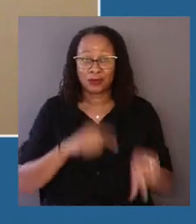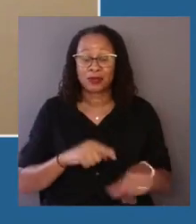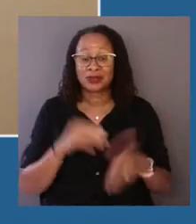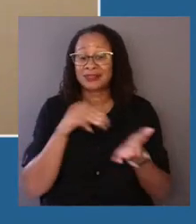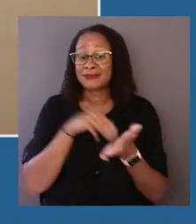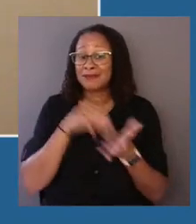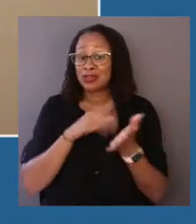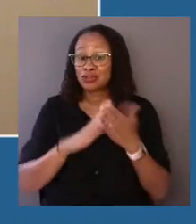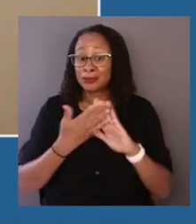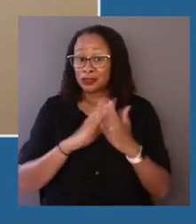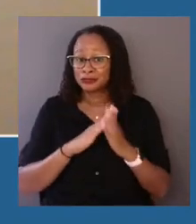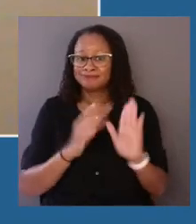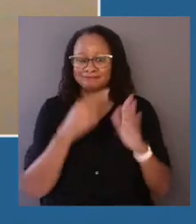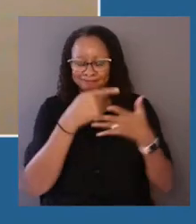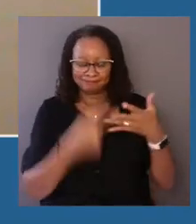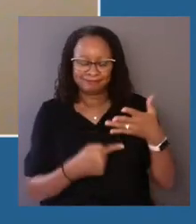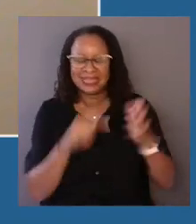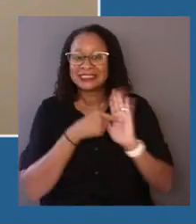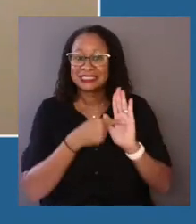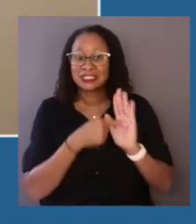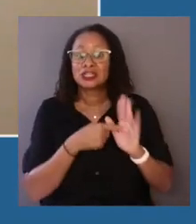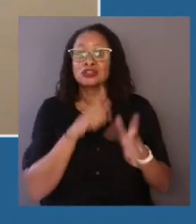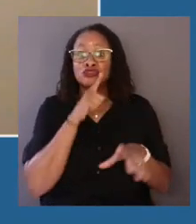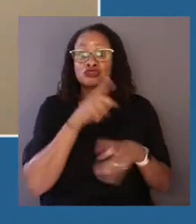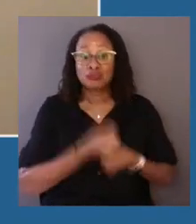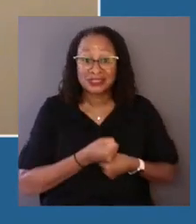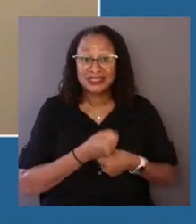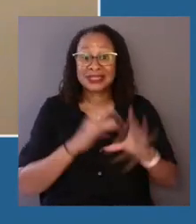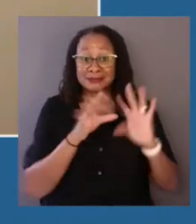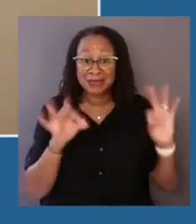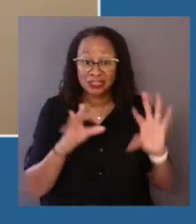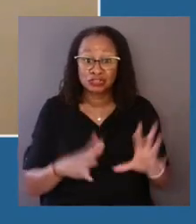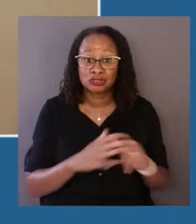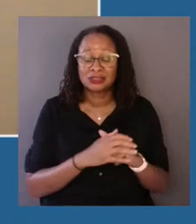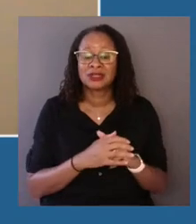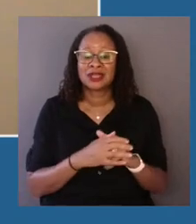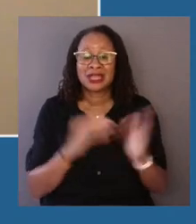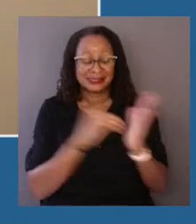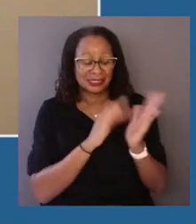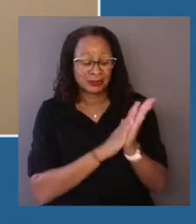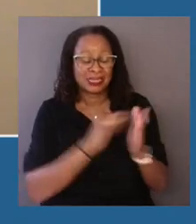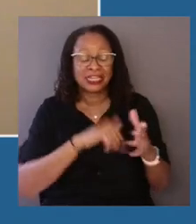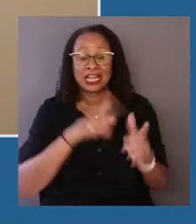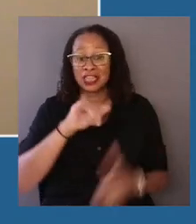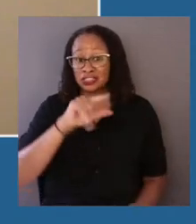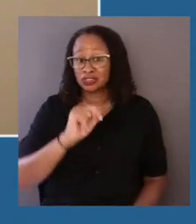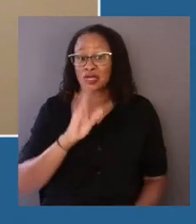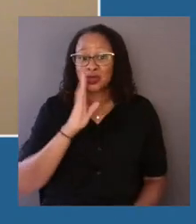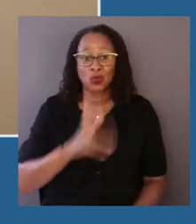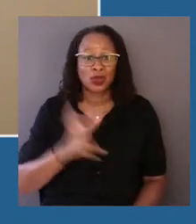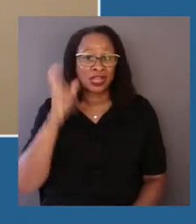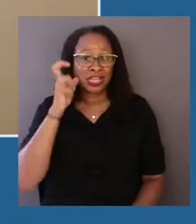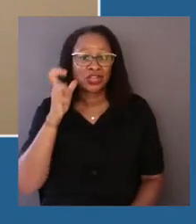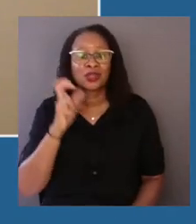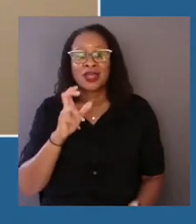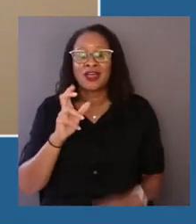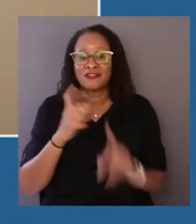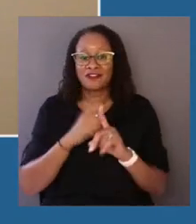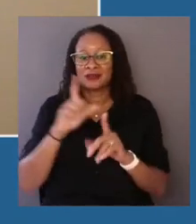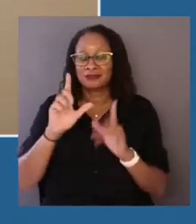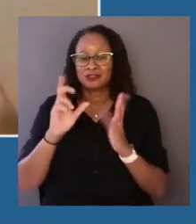all demonstrated trusted messengers. They're documented in the literature, and you will hear from Dr. Maybach a little